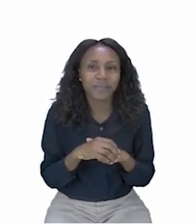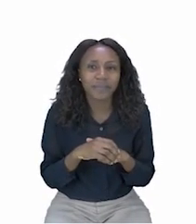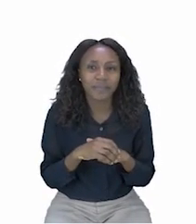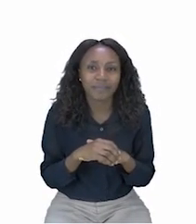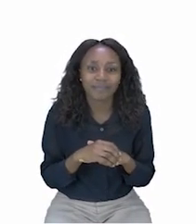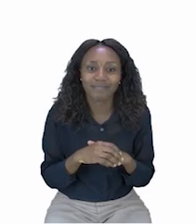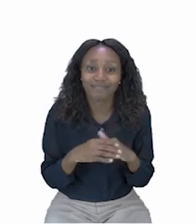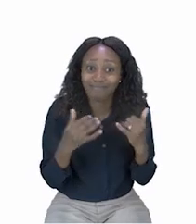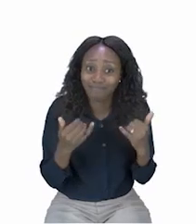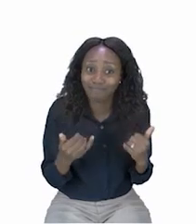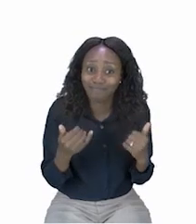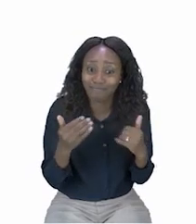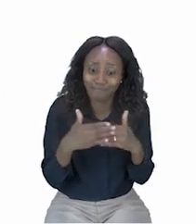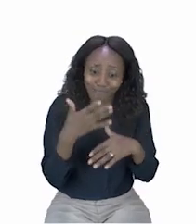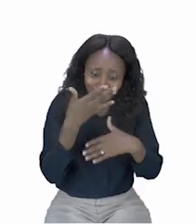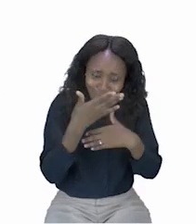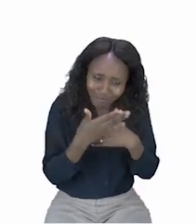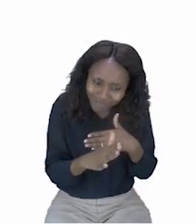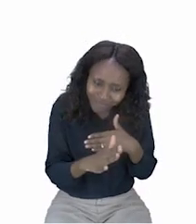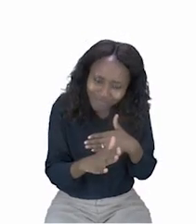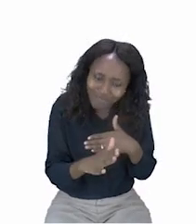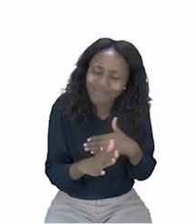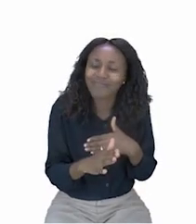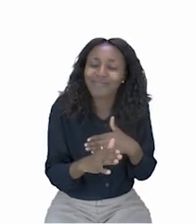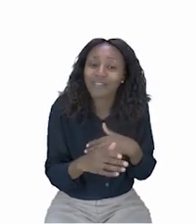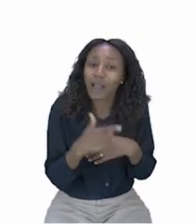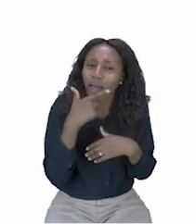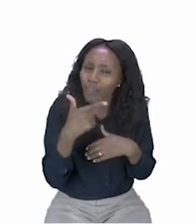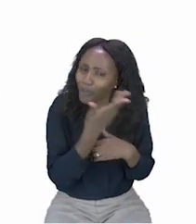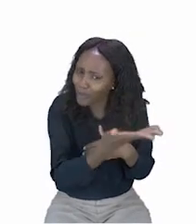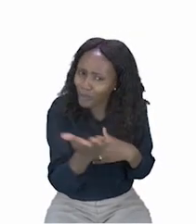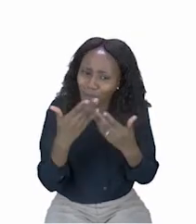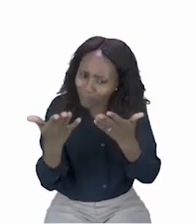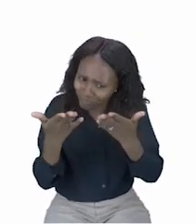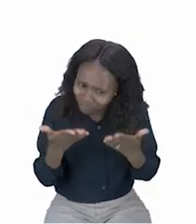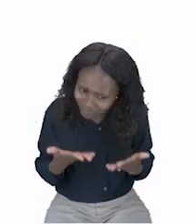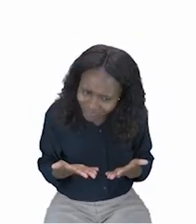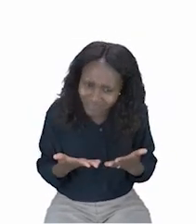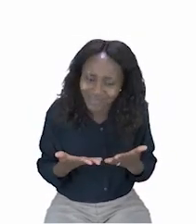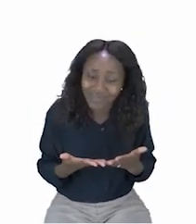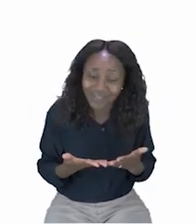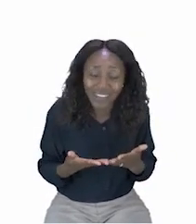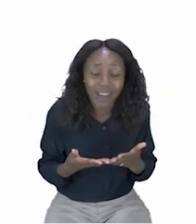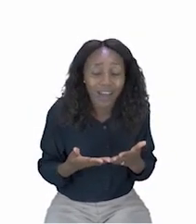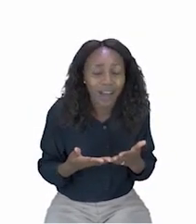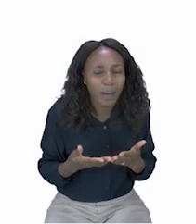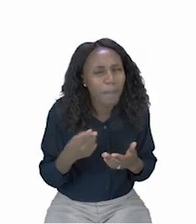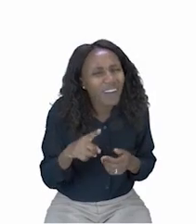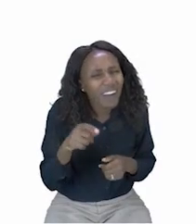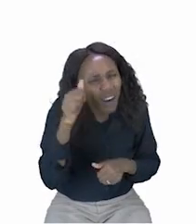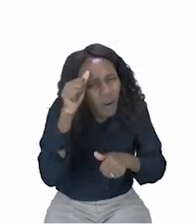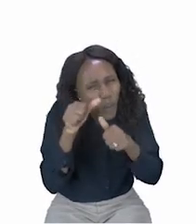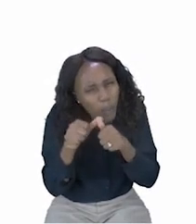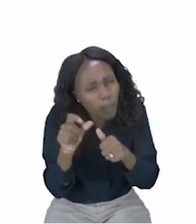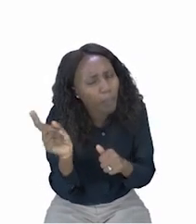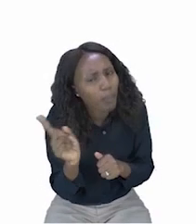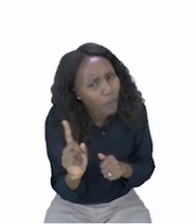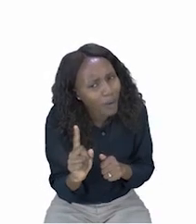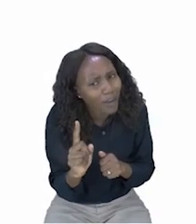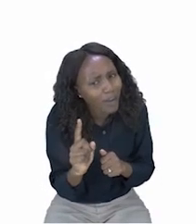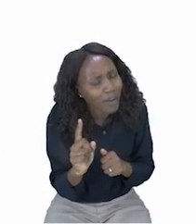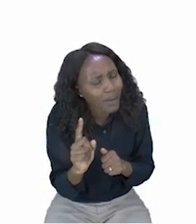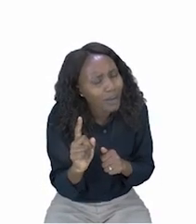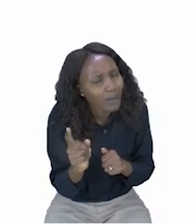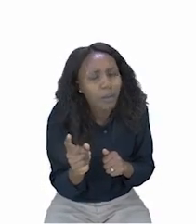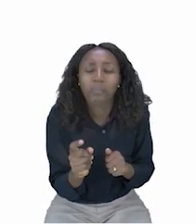end of our lesson today, and thank you so much for being with me. Remember, we always need to